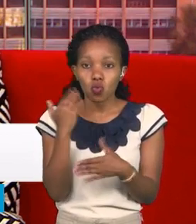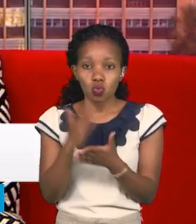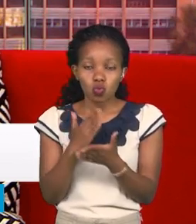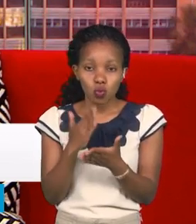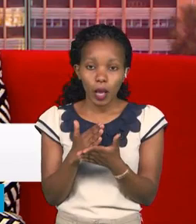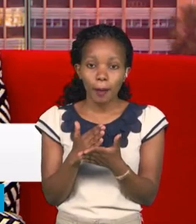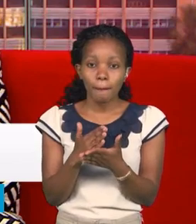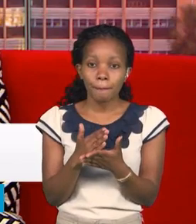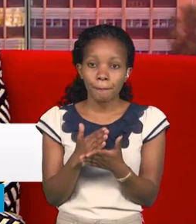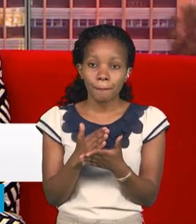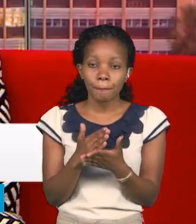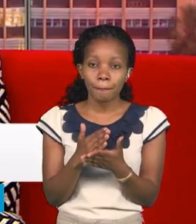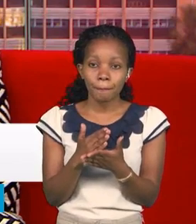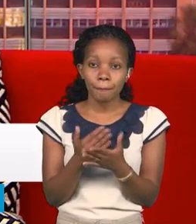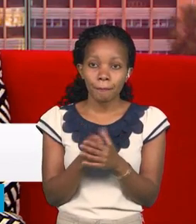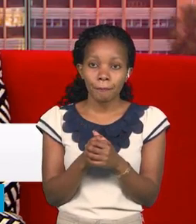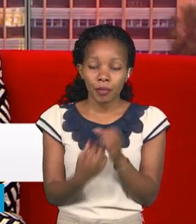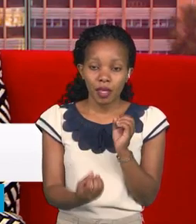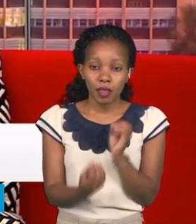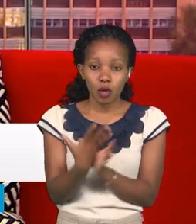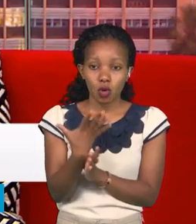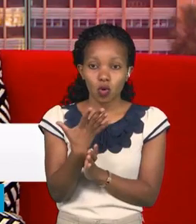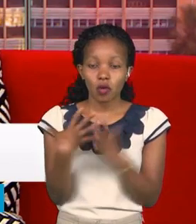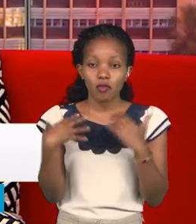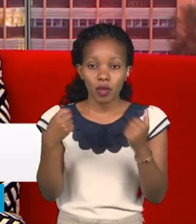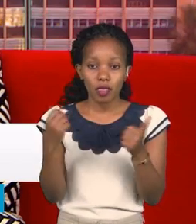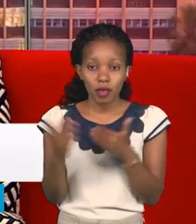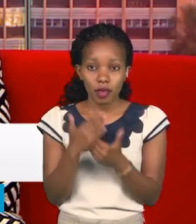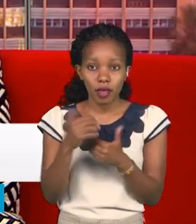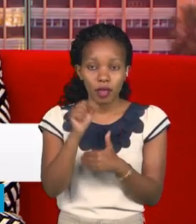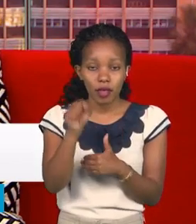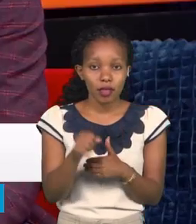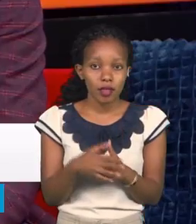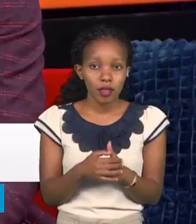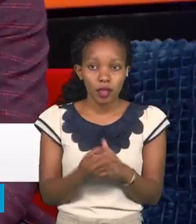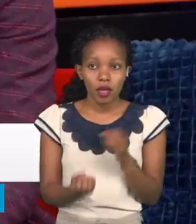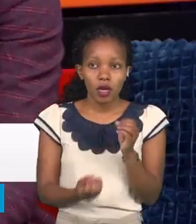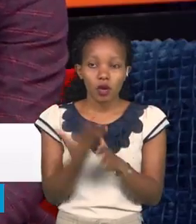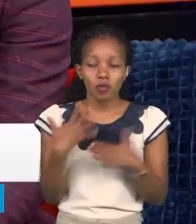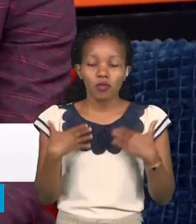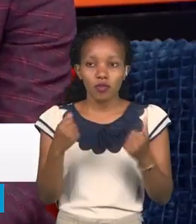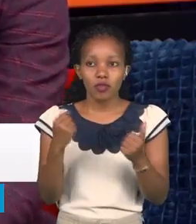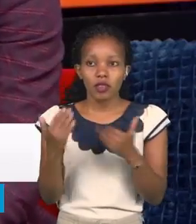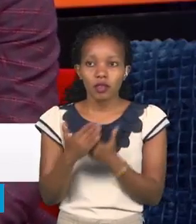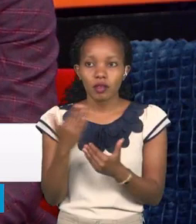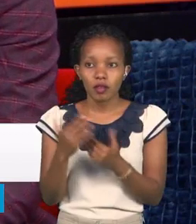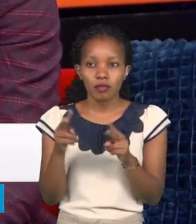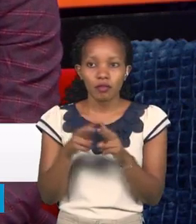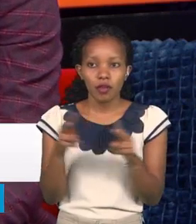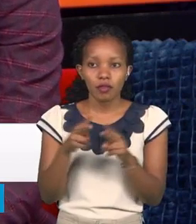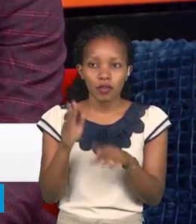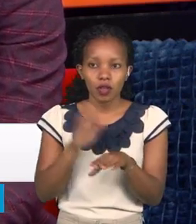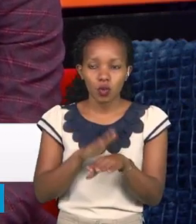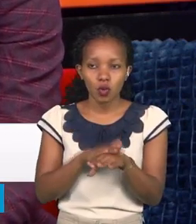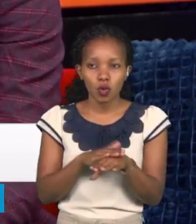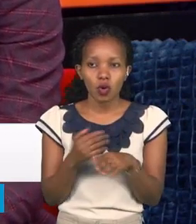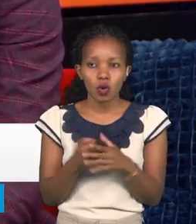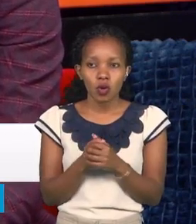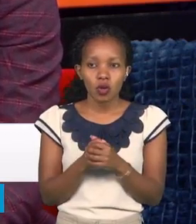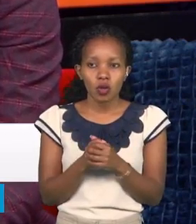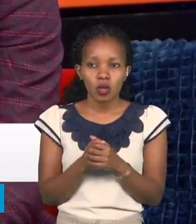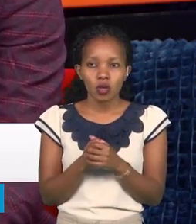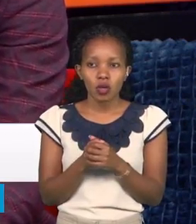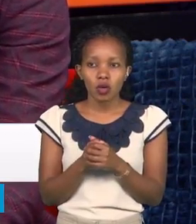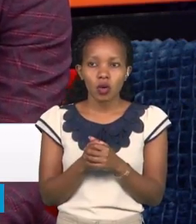driving the growth of the healthcare. Interesting. Growth of the healthcare. Very good point over there. Now, what